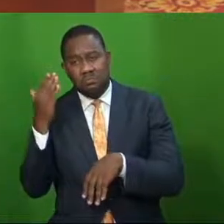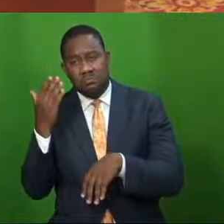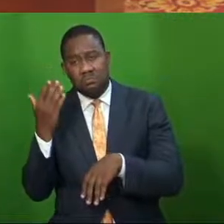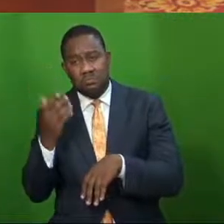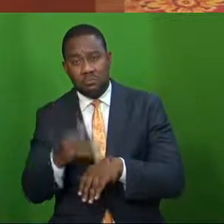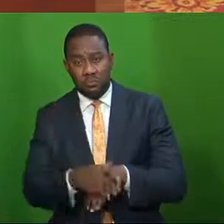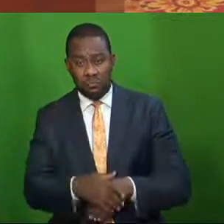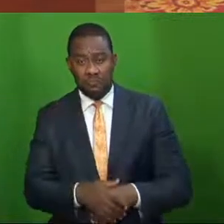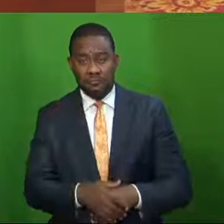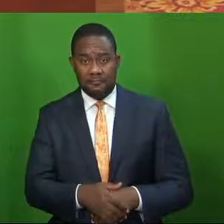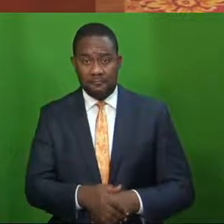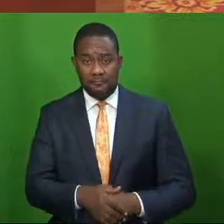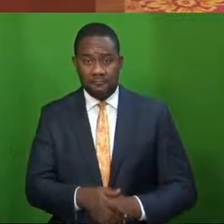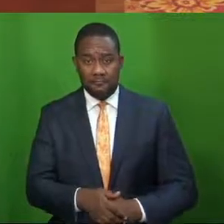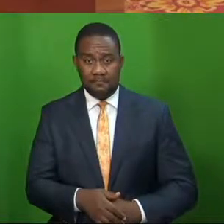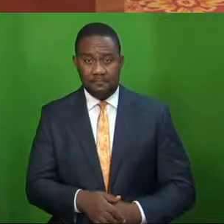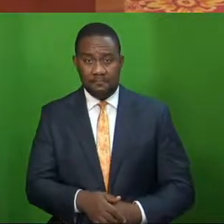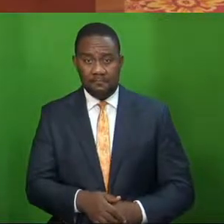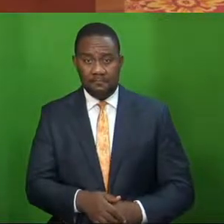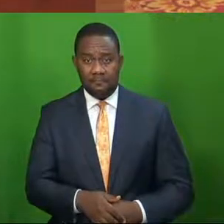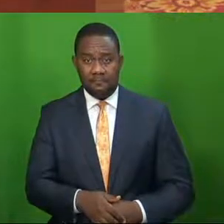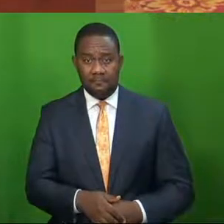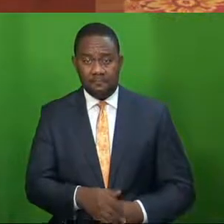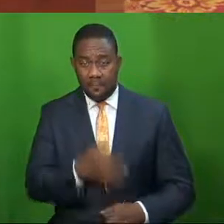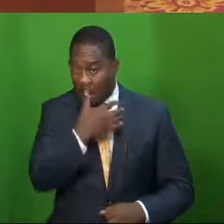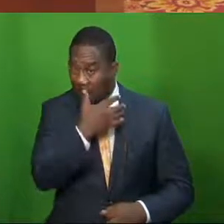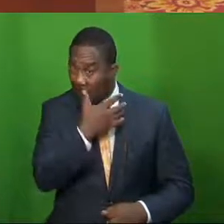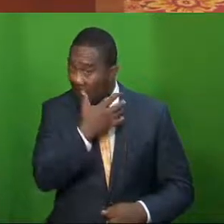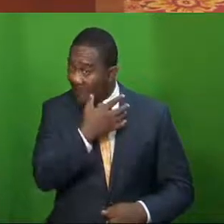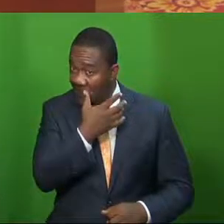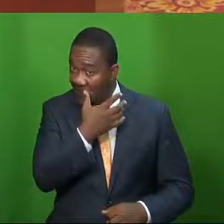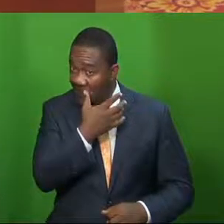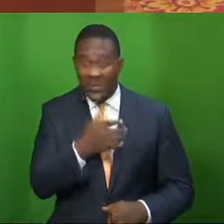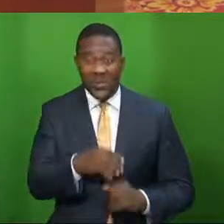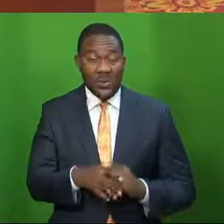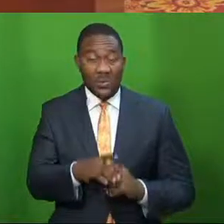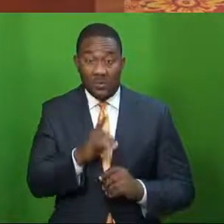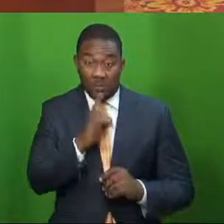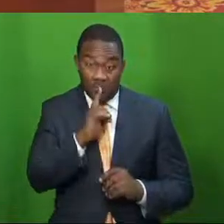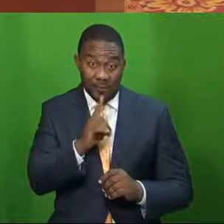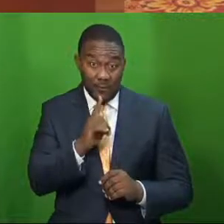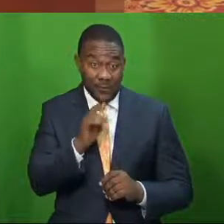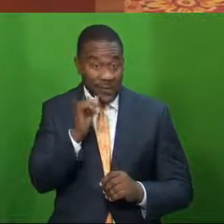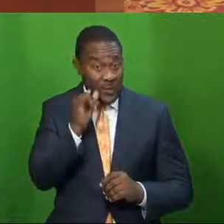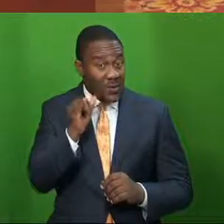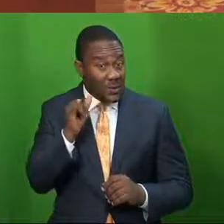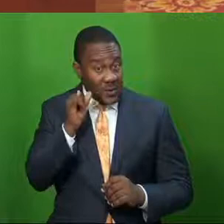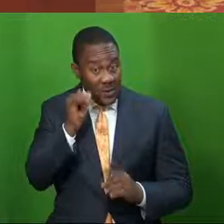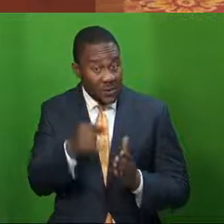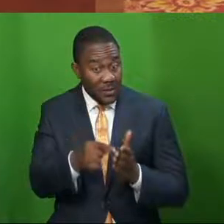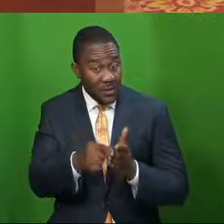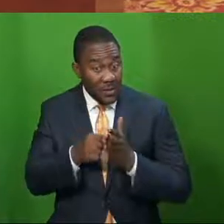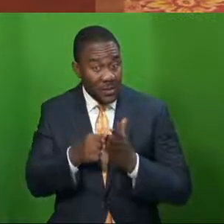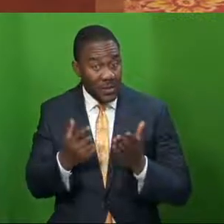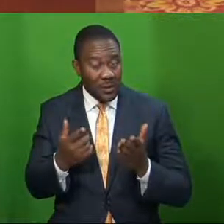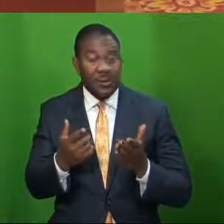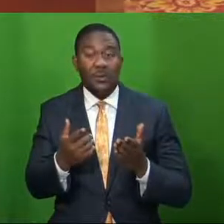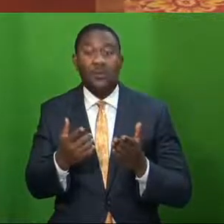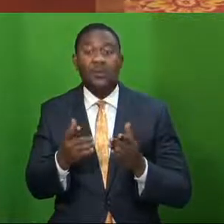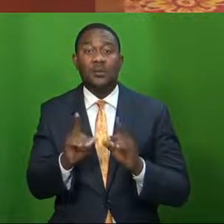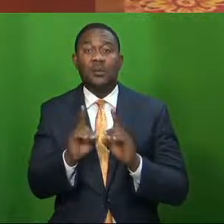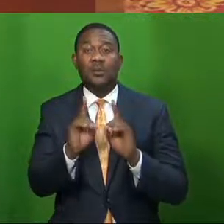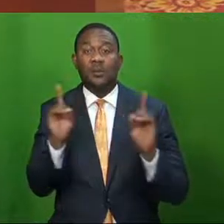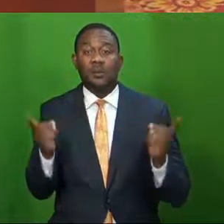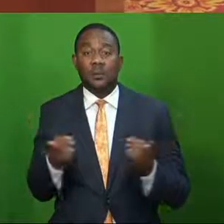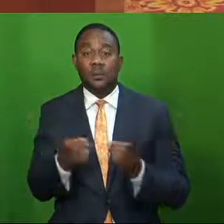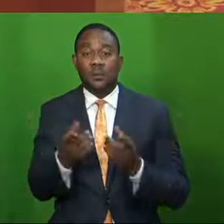happen. Yesterday I should say, we requested our IT staff to go